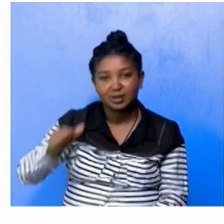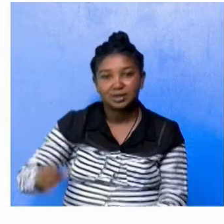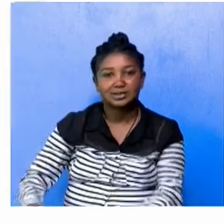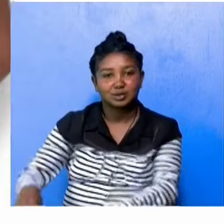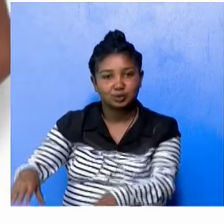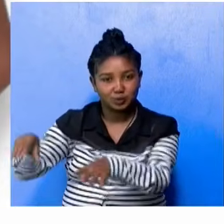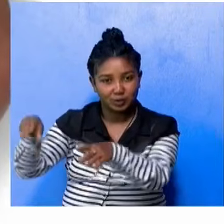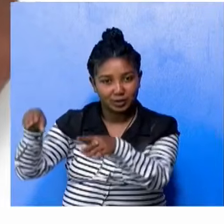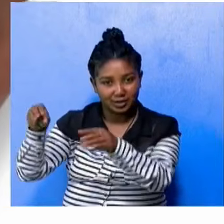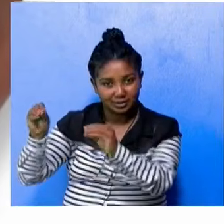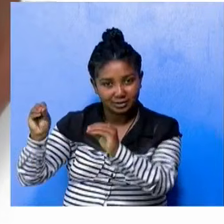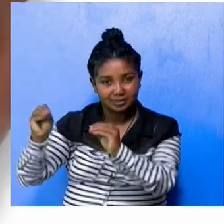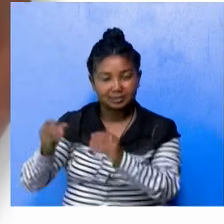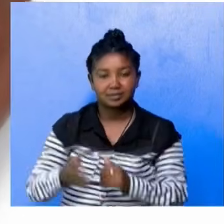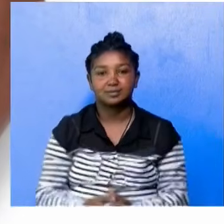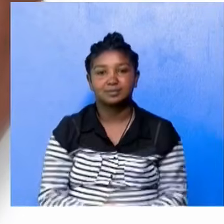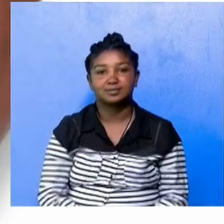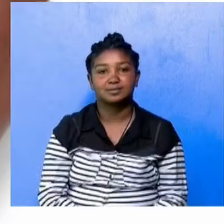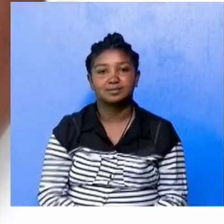Student.